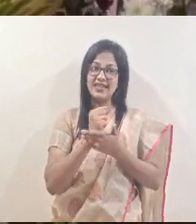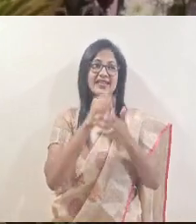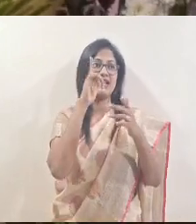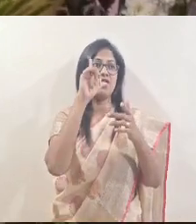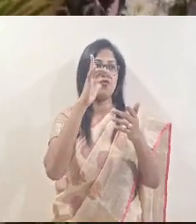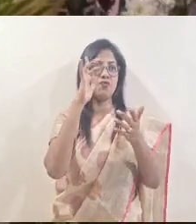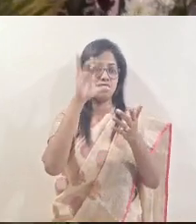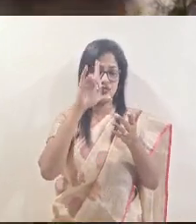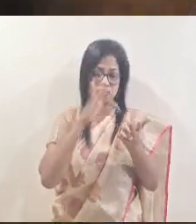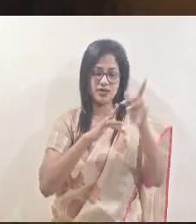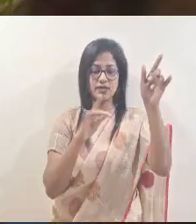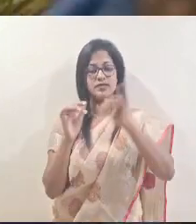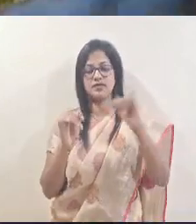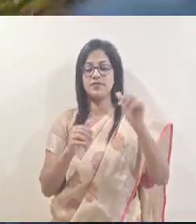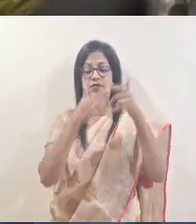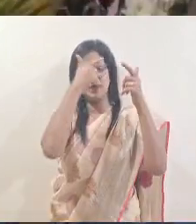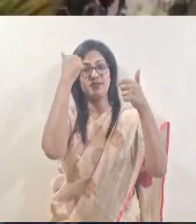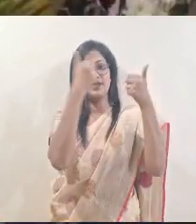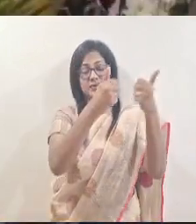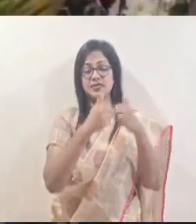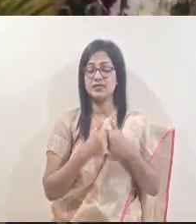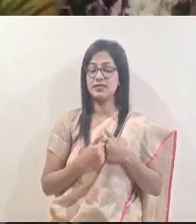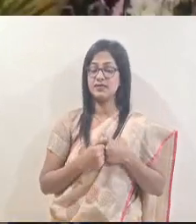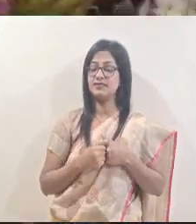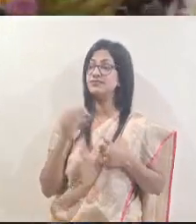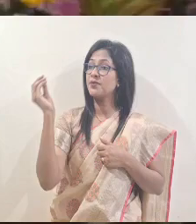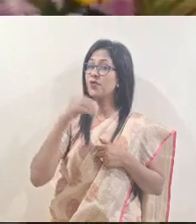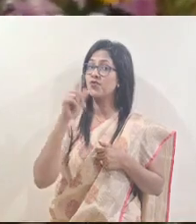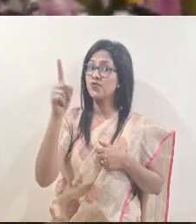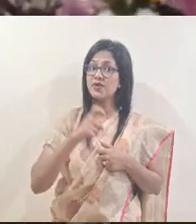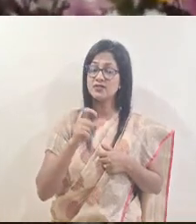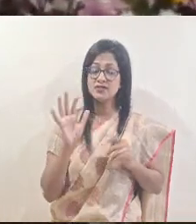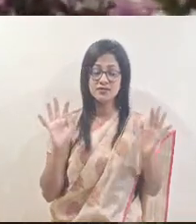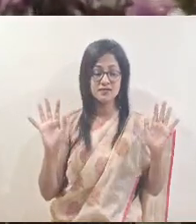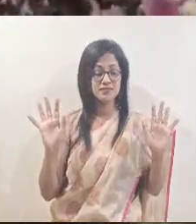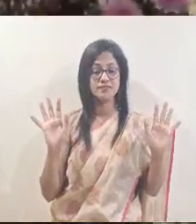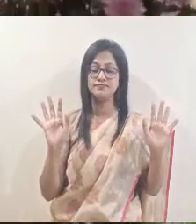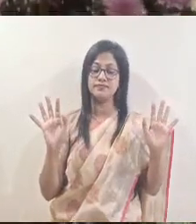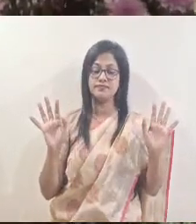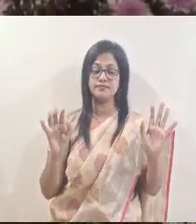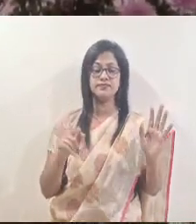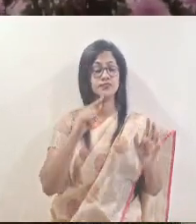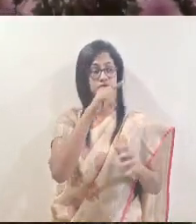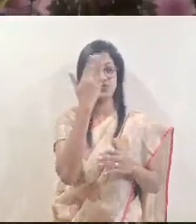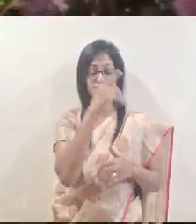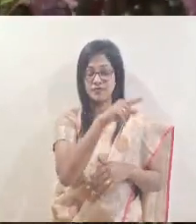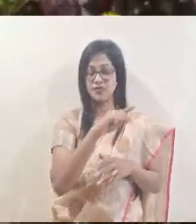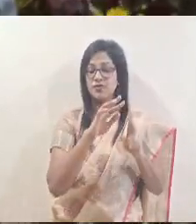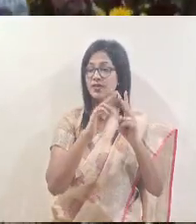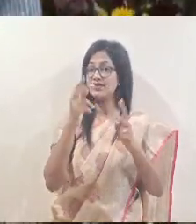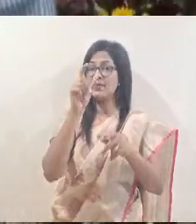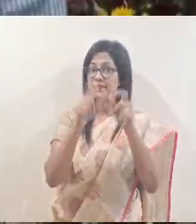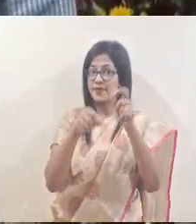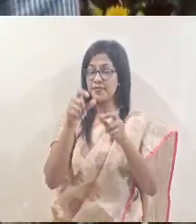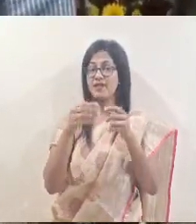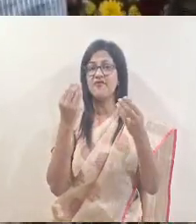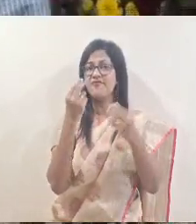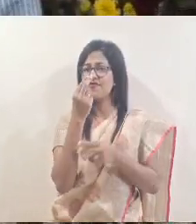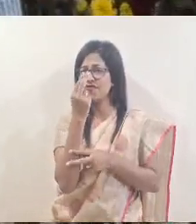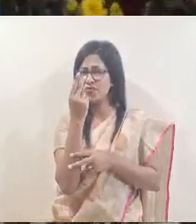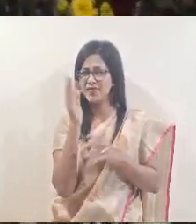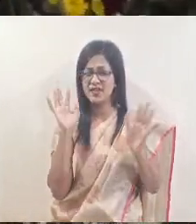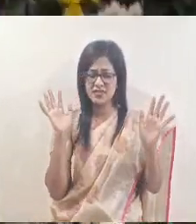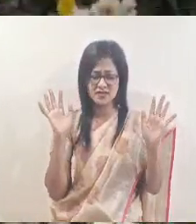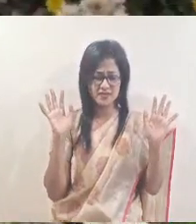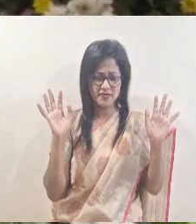thing in Ludhiana. Right. Yes. So all the best. Thank you. Any further questions or comments to this speaker? Or in fact, we have a few more